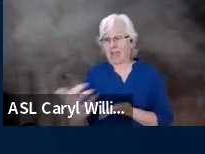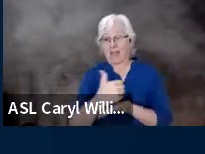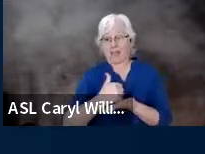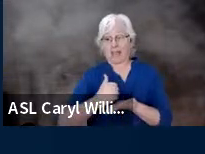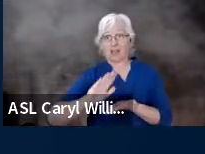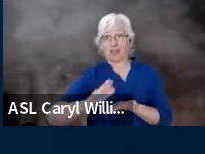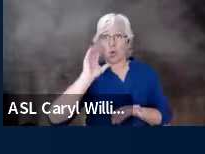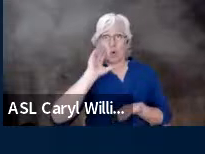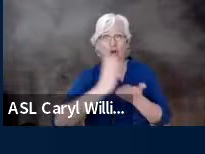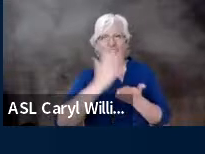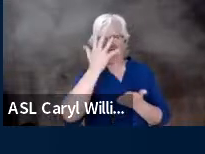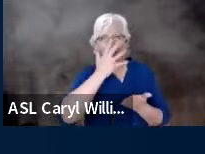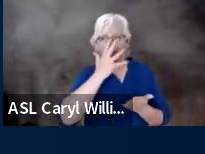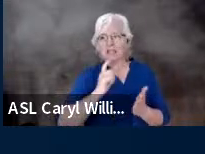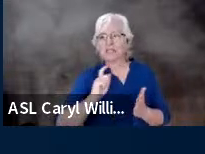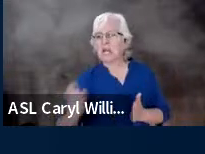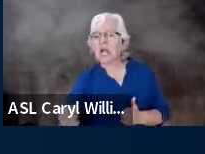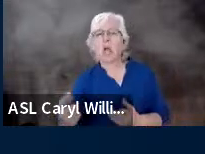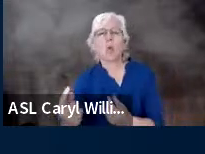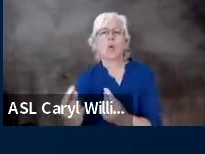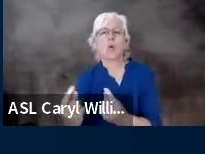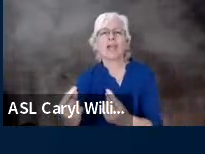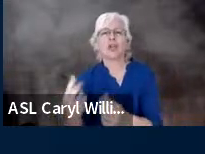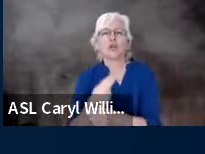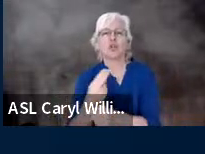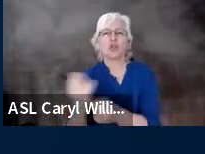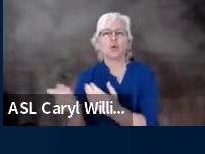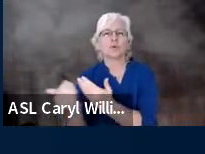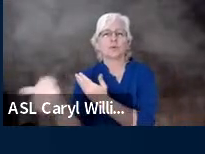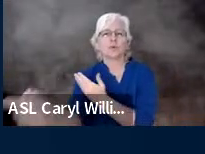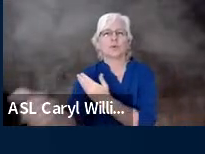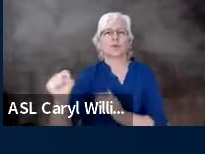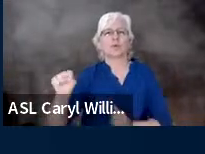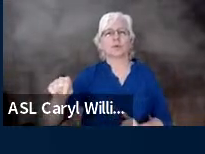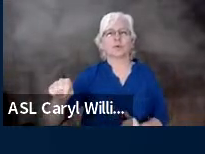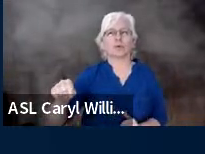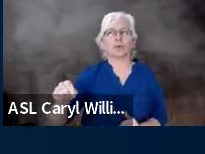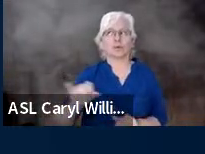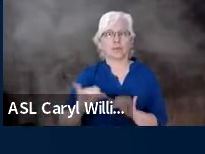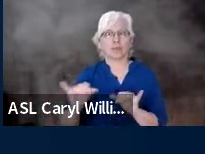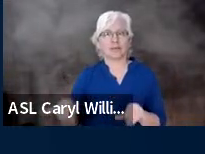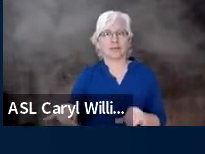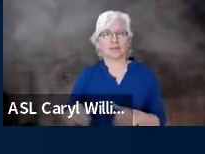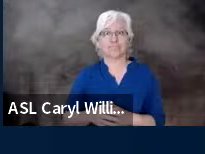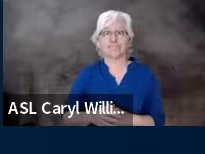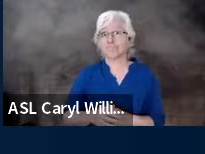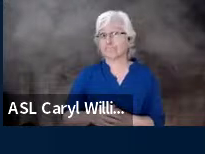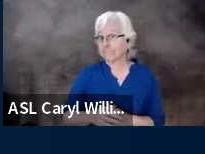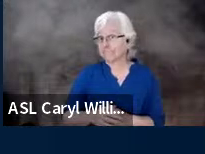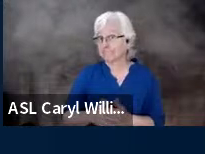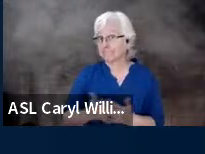it's something to think about, and hopefully it will inform a process